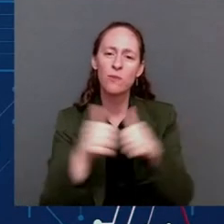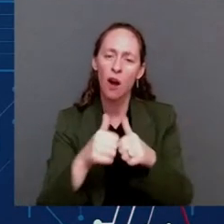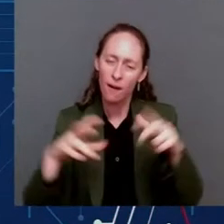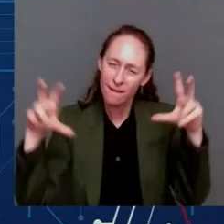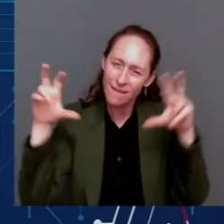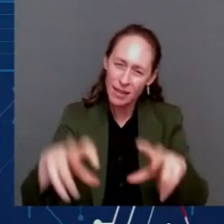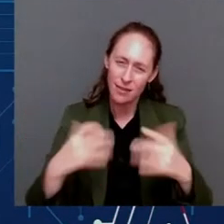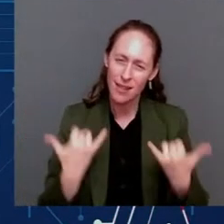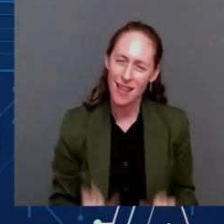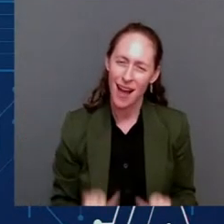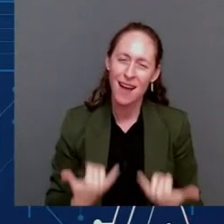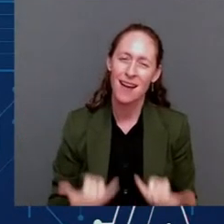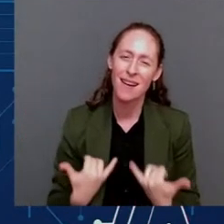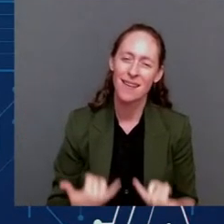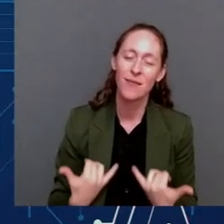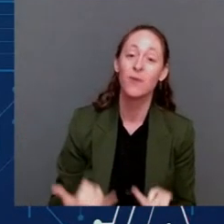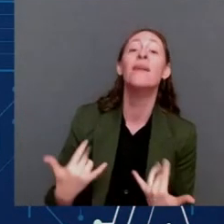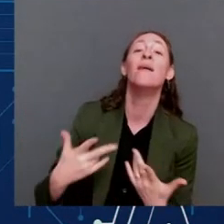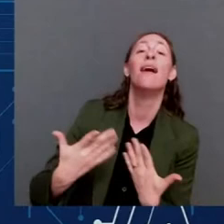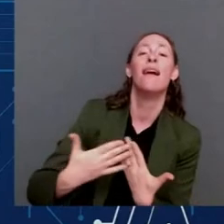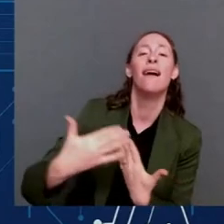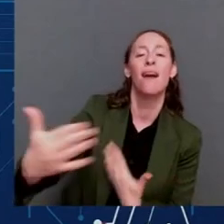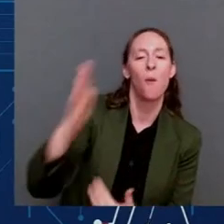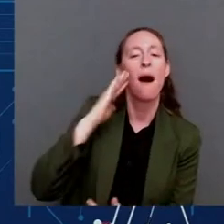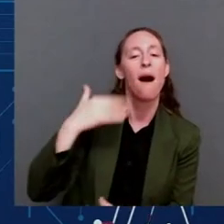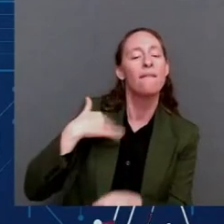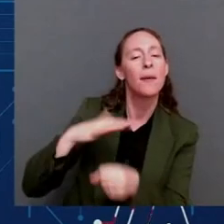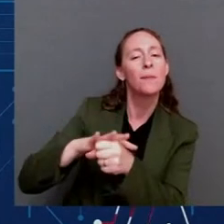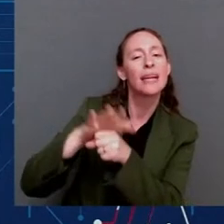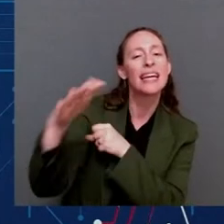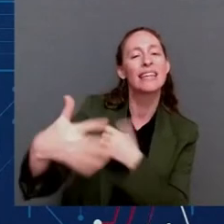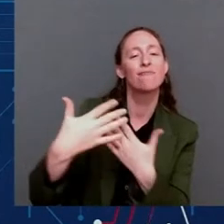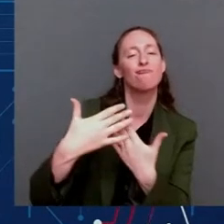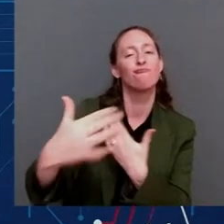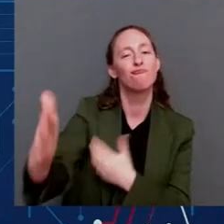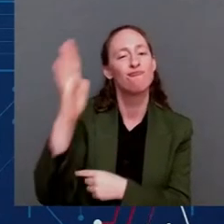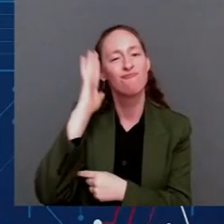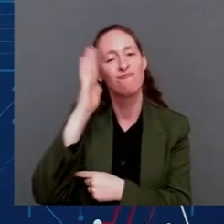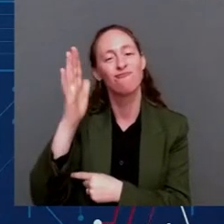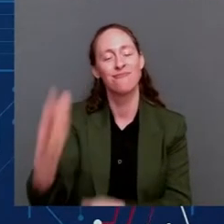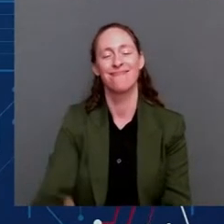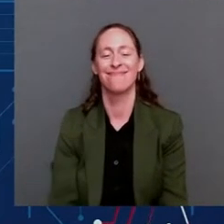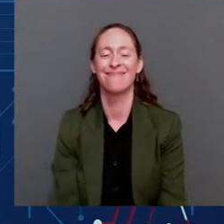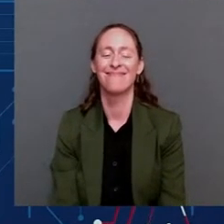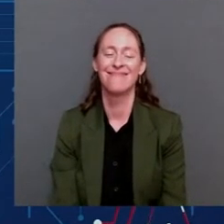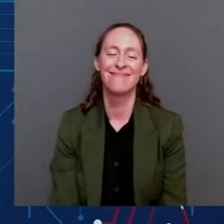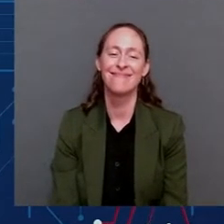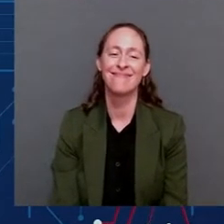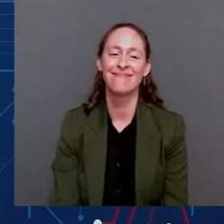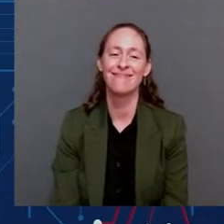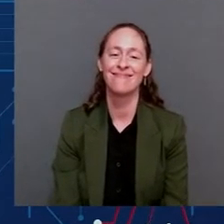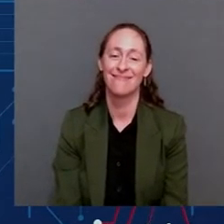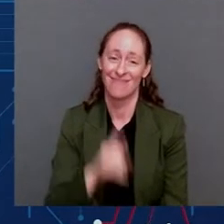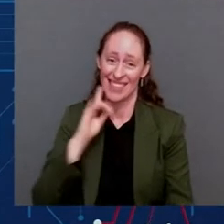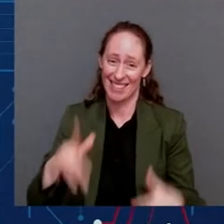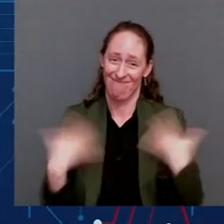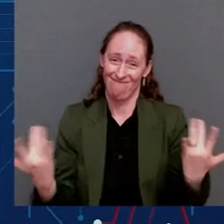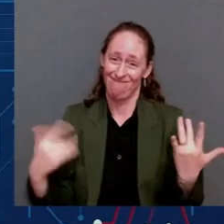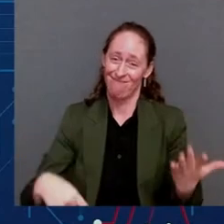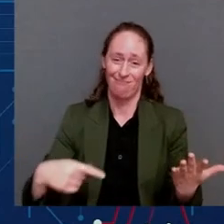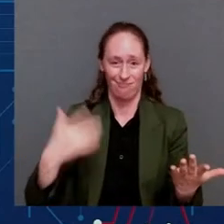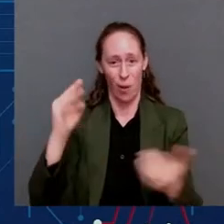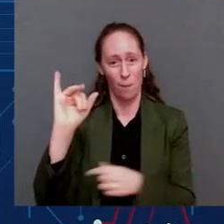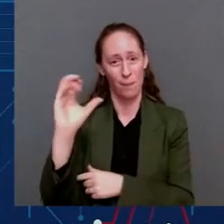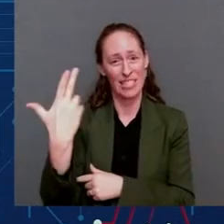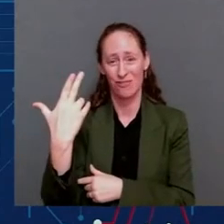semiconductors and all of the products that we manufacture. This is a big win for Michigan. Let's be very clear. Michigan is a manufacturing state. We know how to